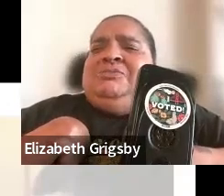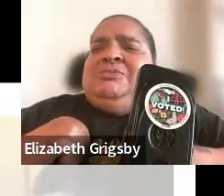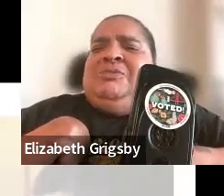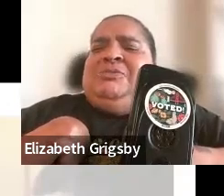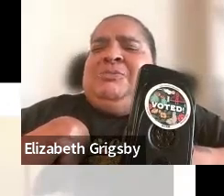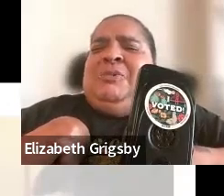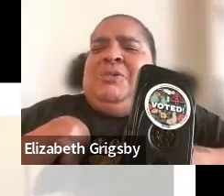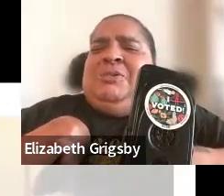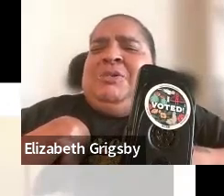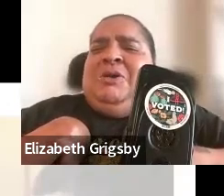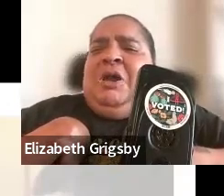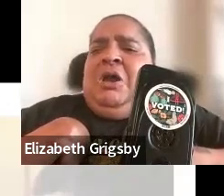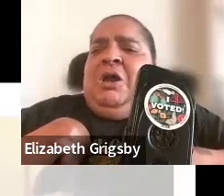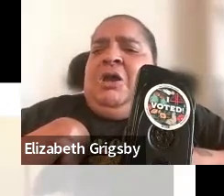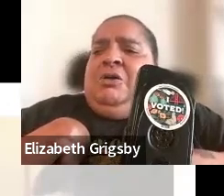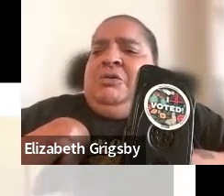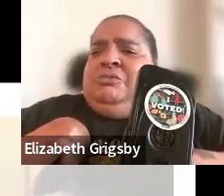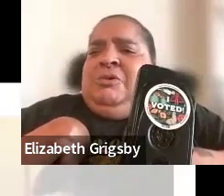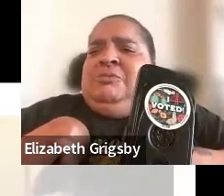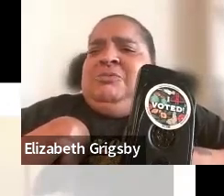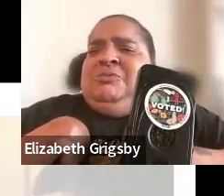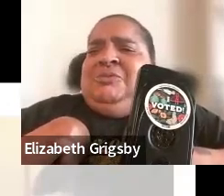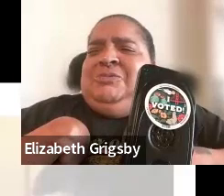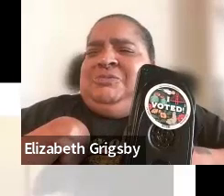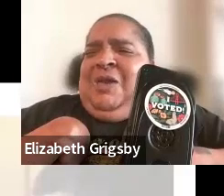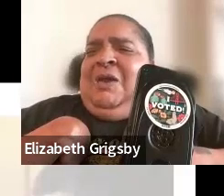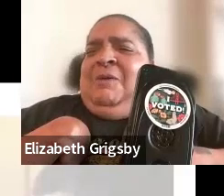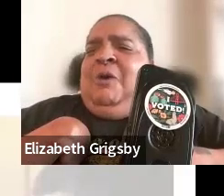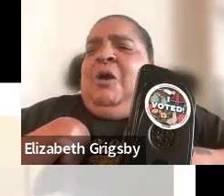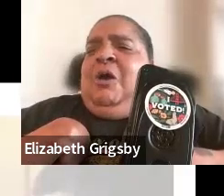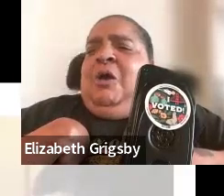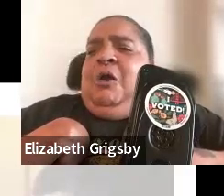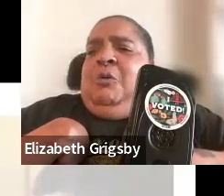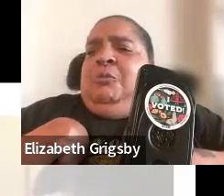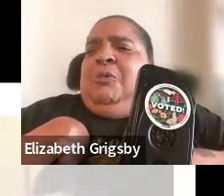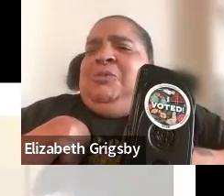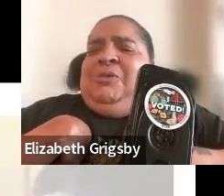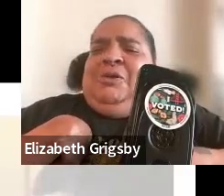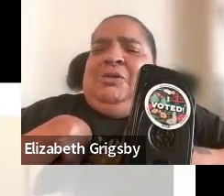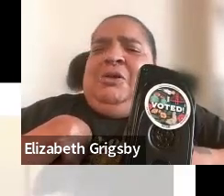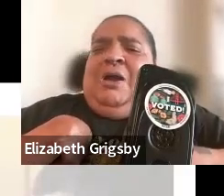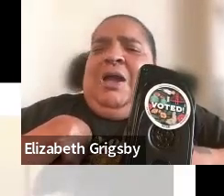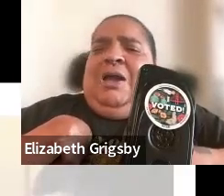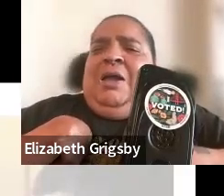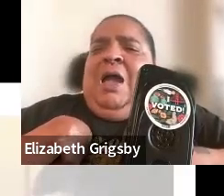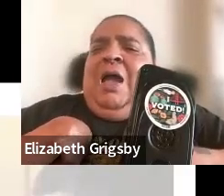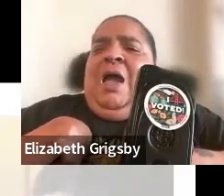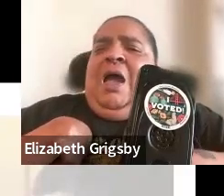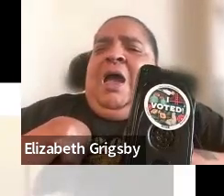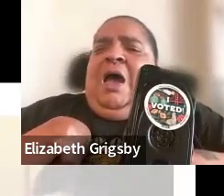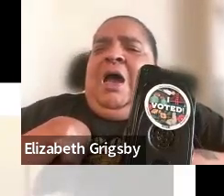provide disability services staff, which look